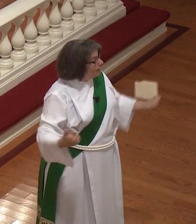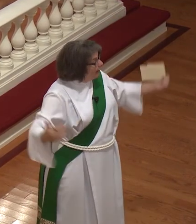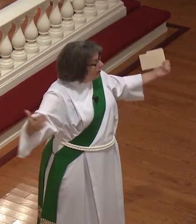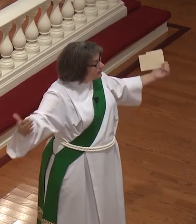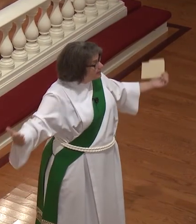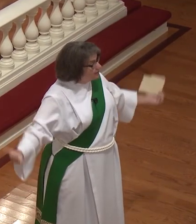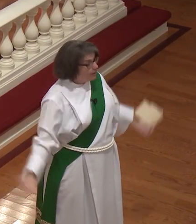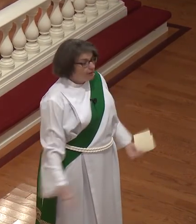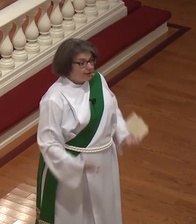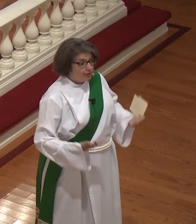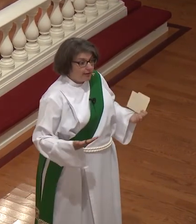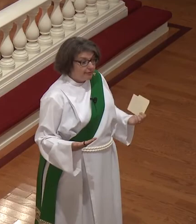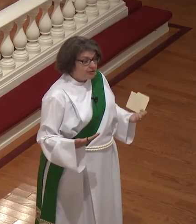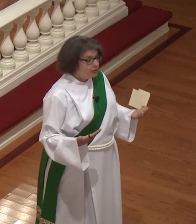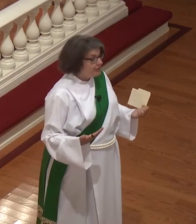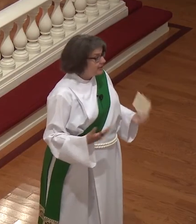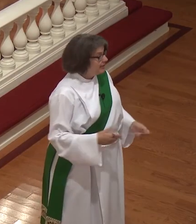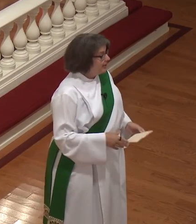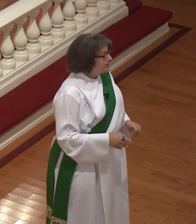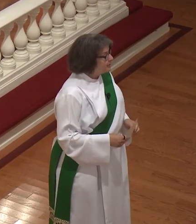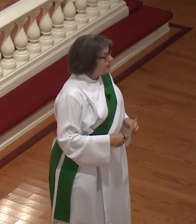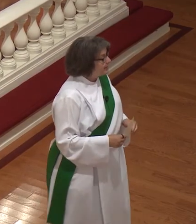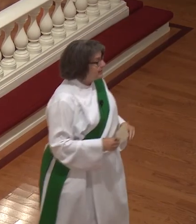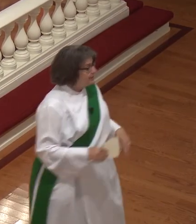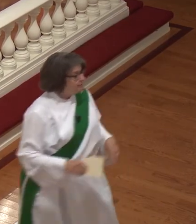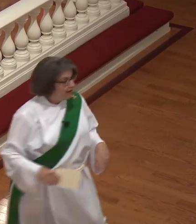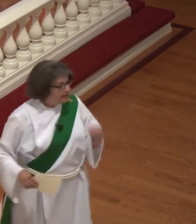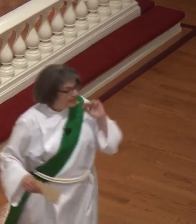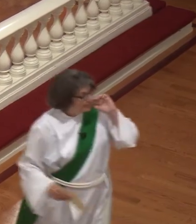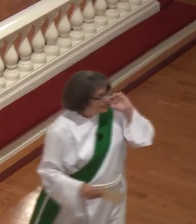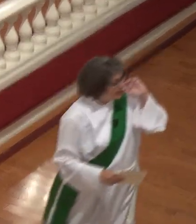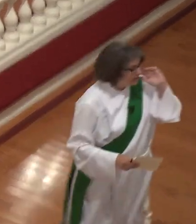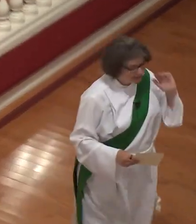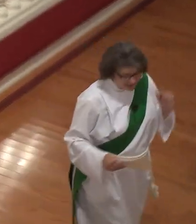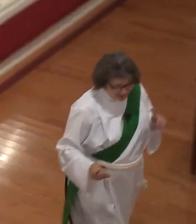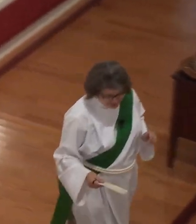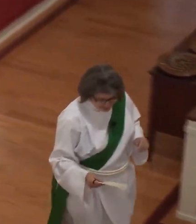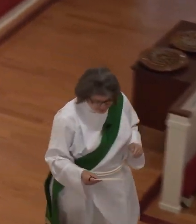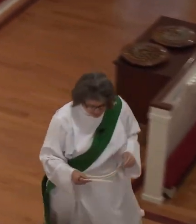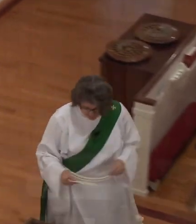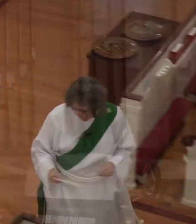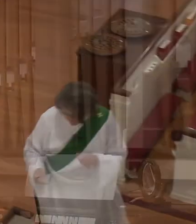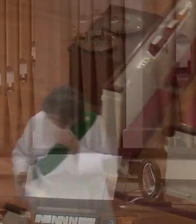Well, let us go on our way rejoicing as we sing the final hymn together.